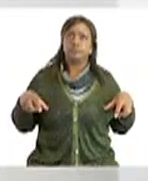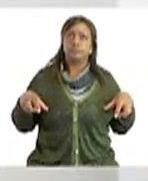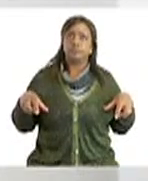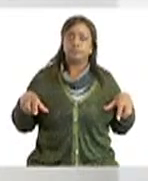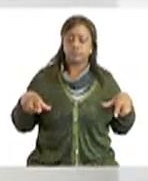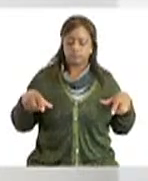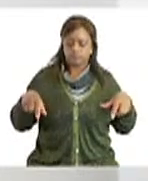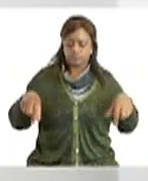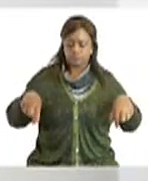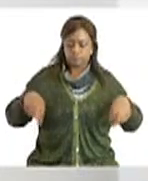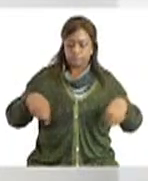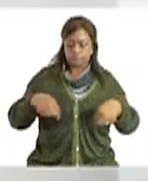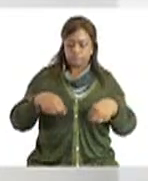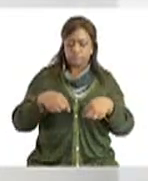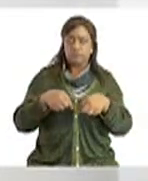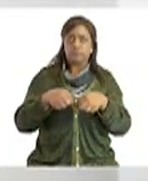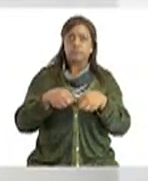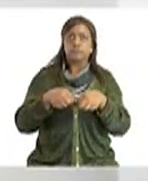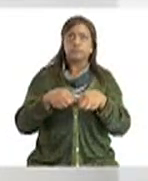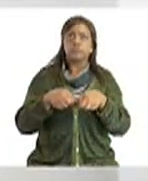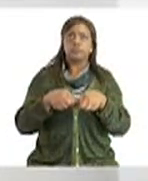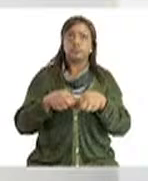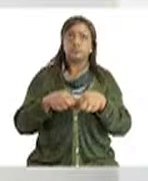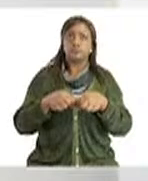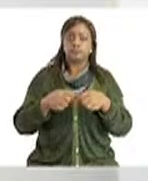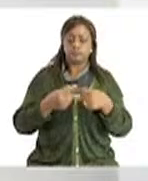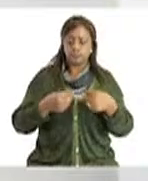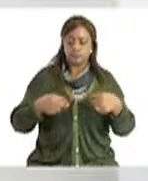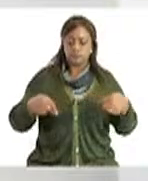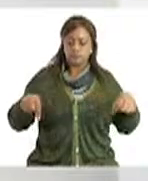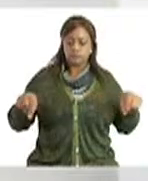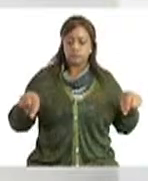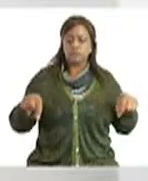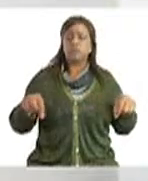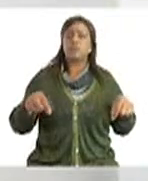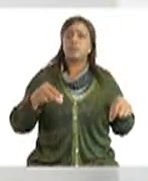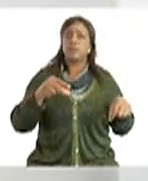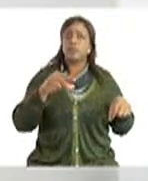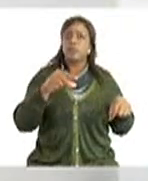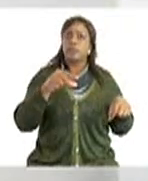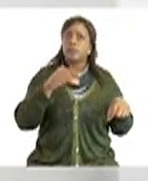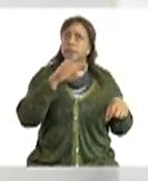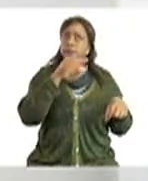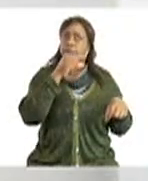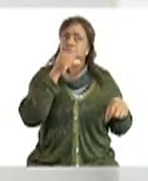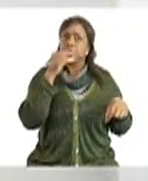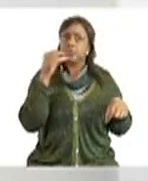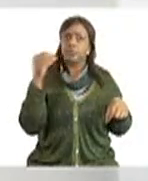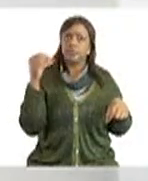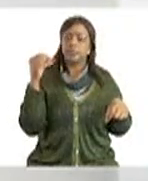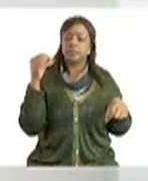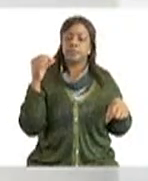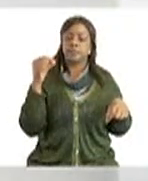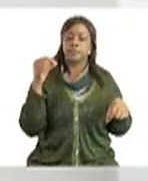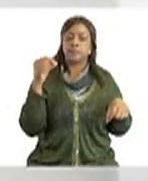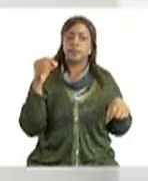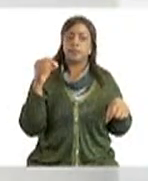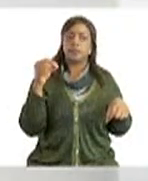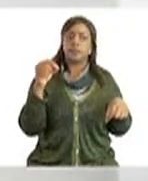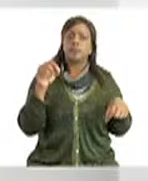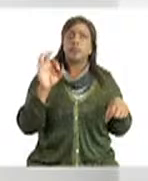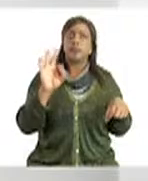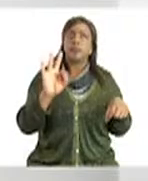another structure, which is right here. It is actually a tube that is coming from the